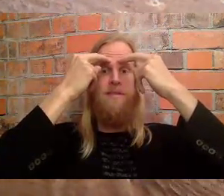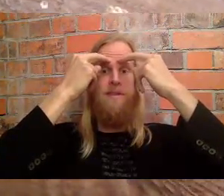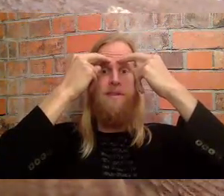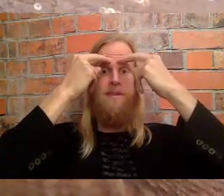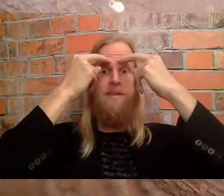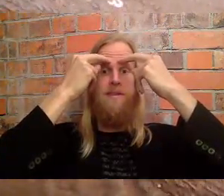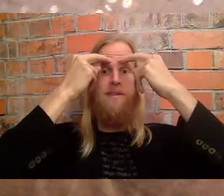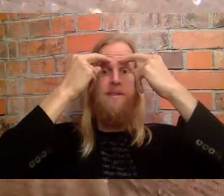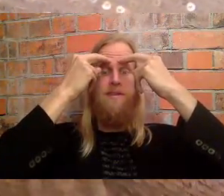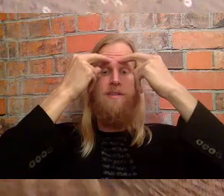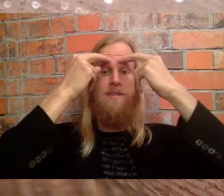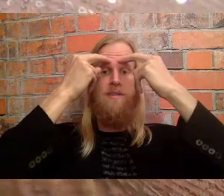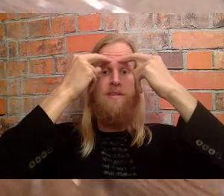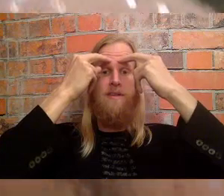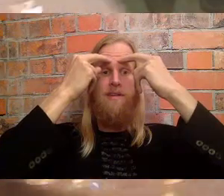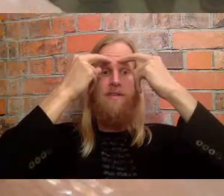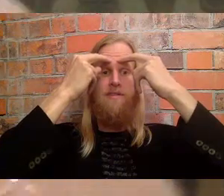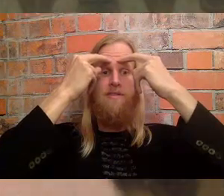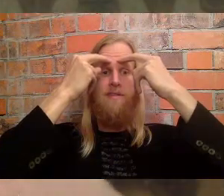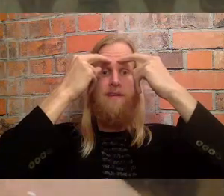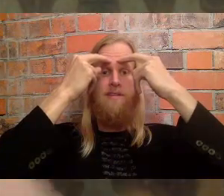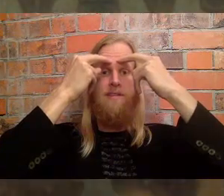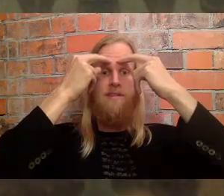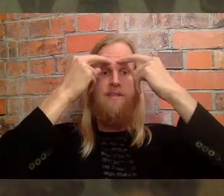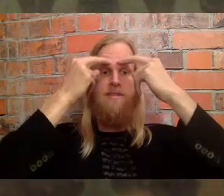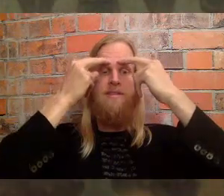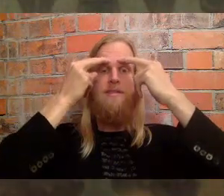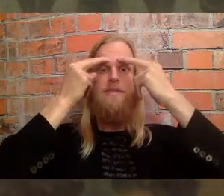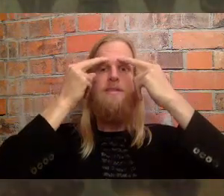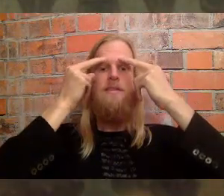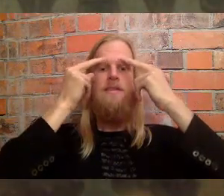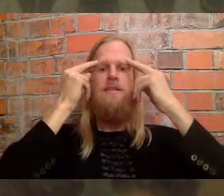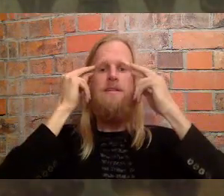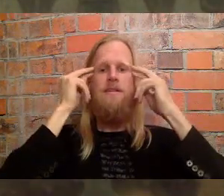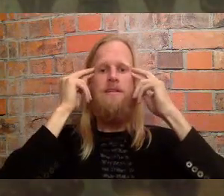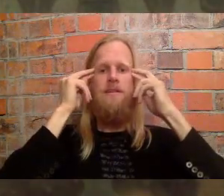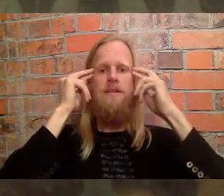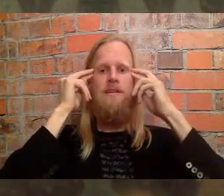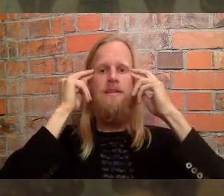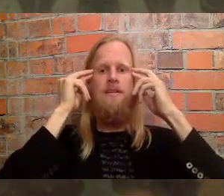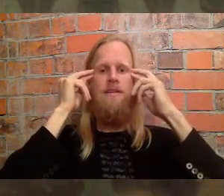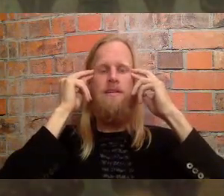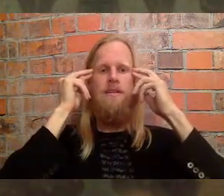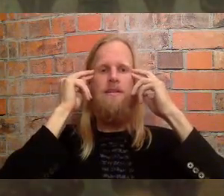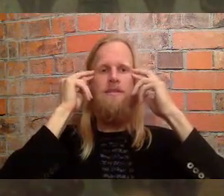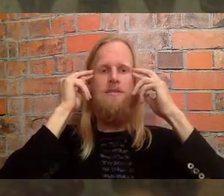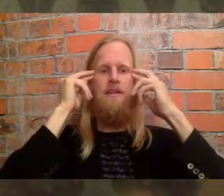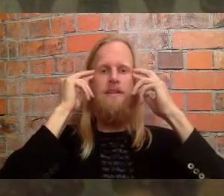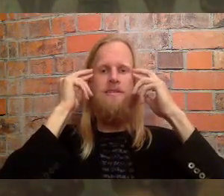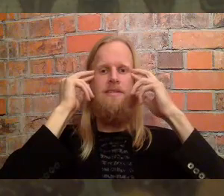without distraction. Tap the temples so that I can listen,